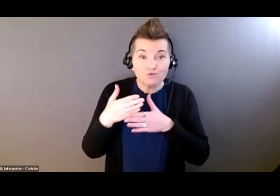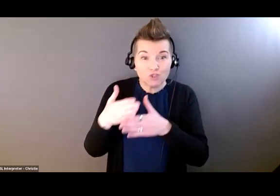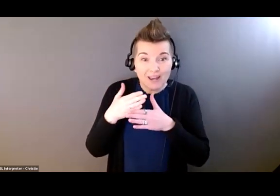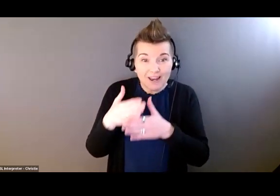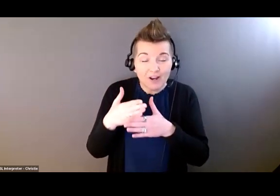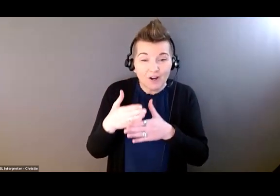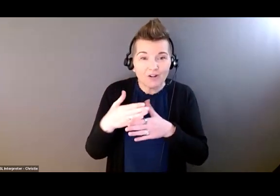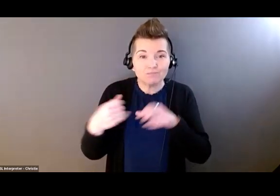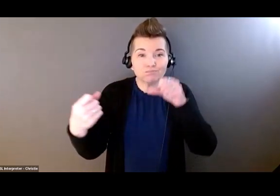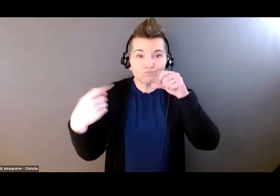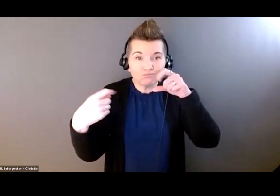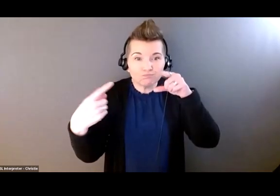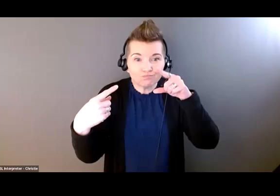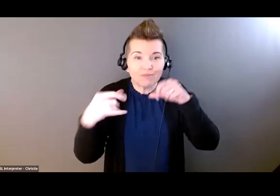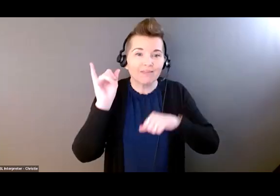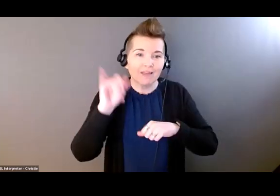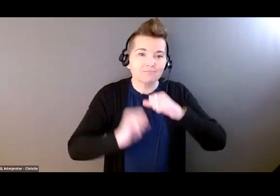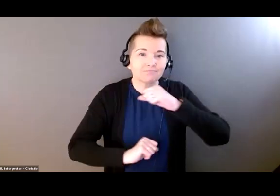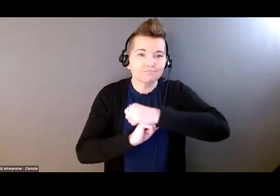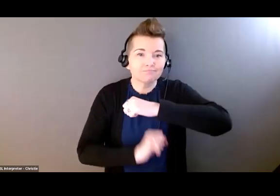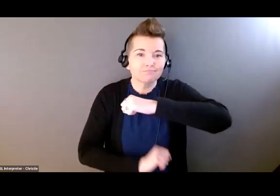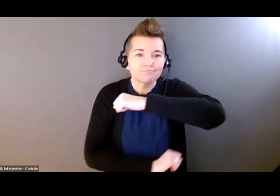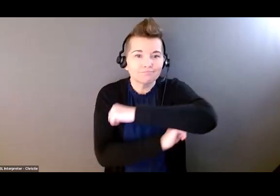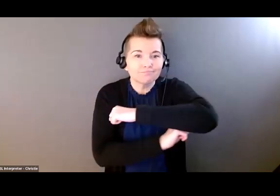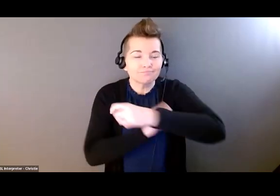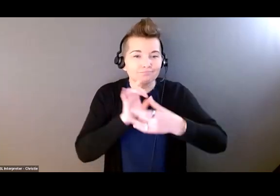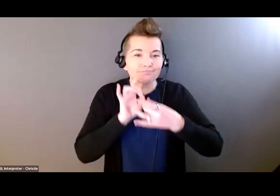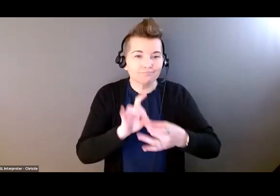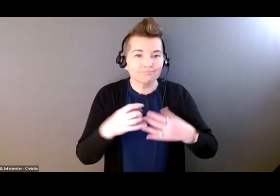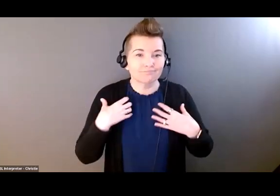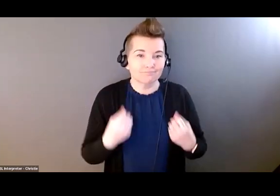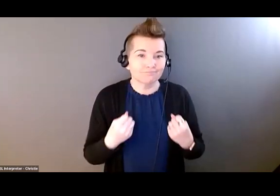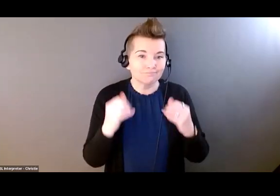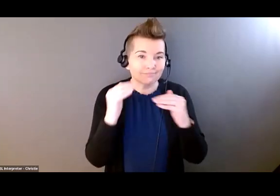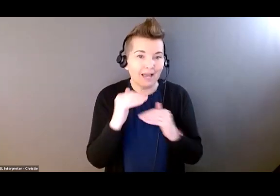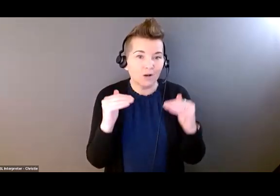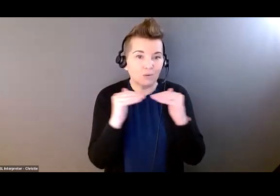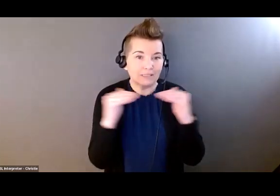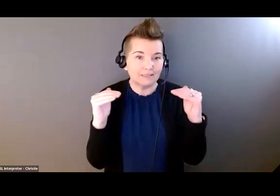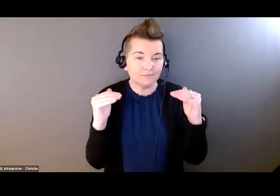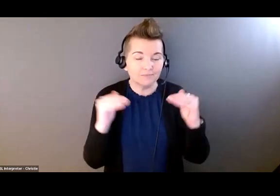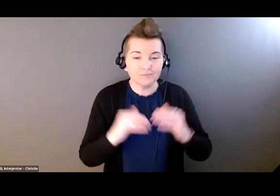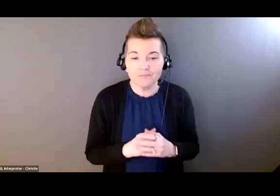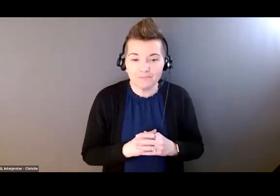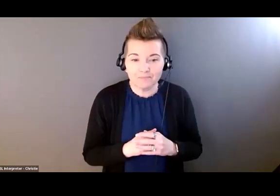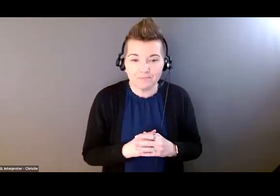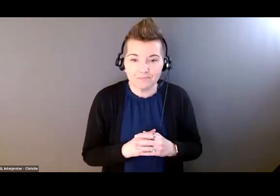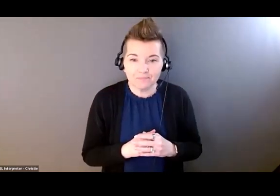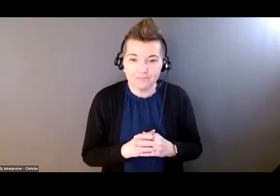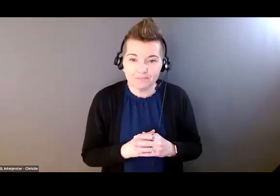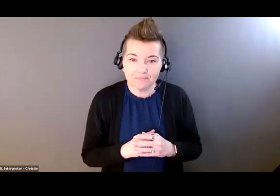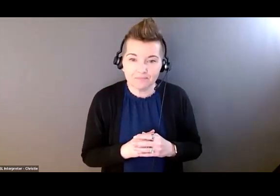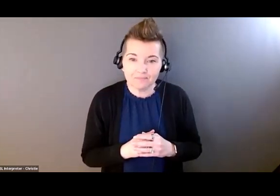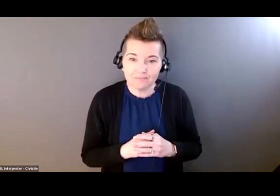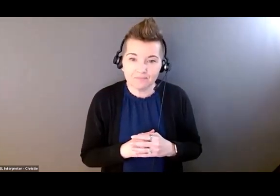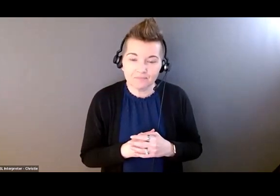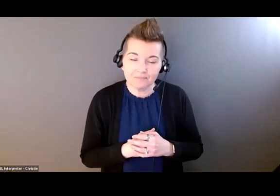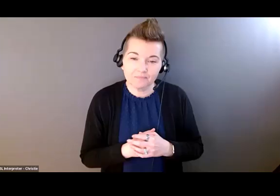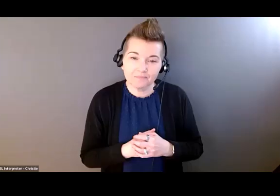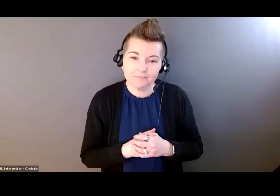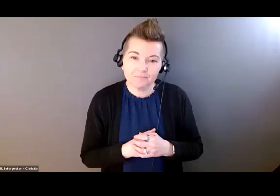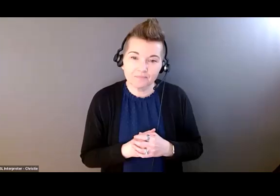well, but the prompt earlier was having shared goals and a shared moral language. That's at the foundation for work in health